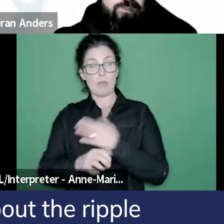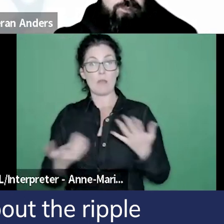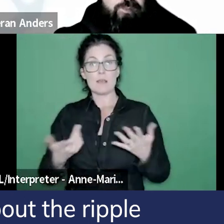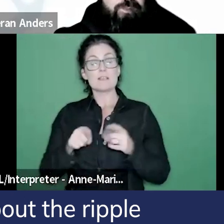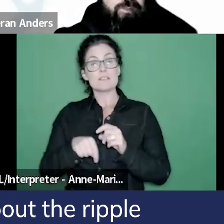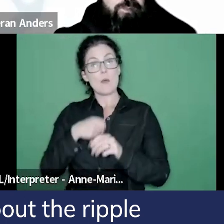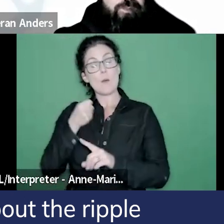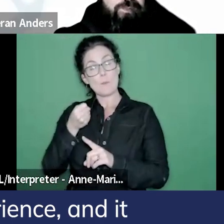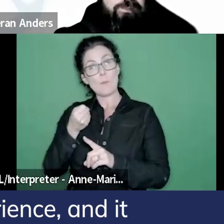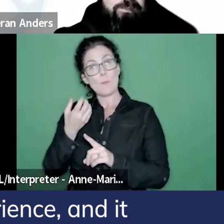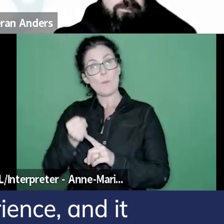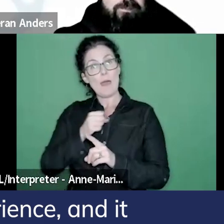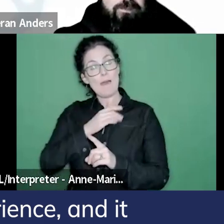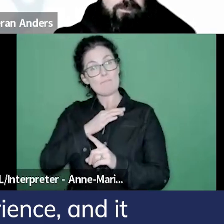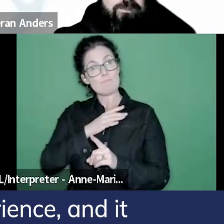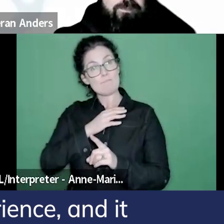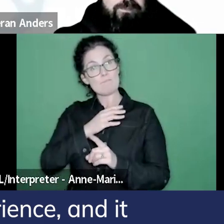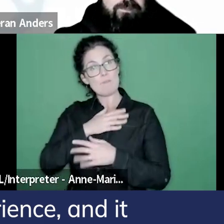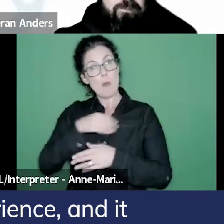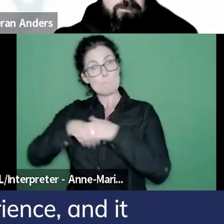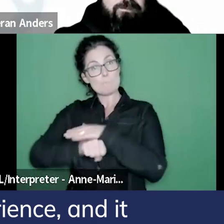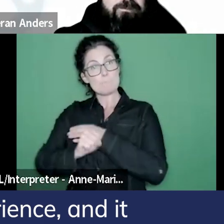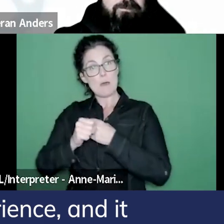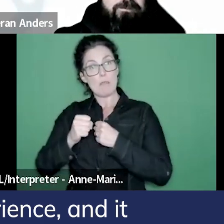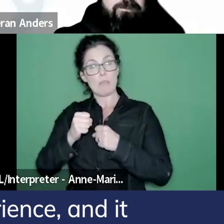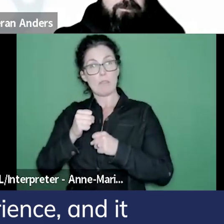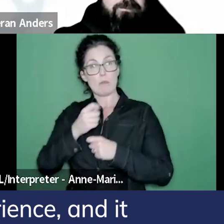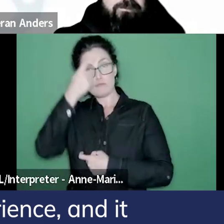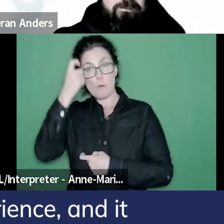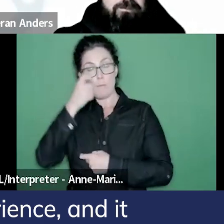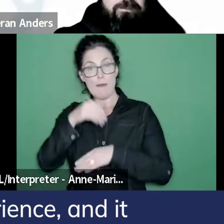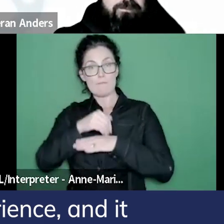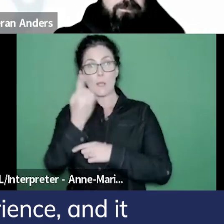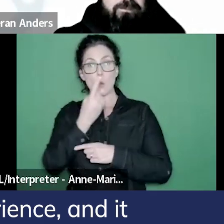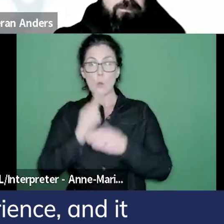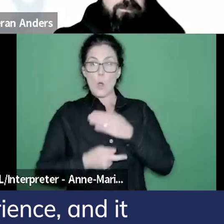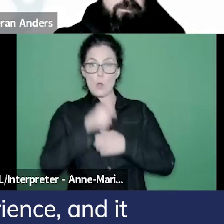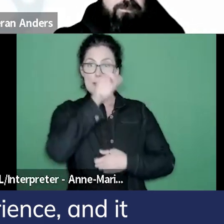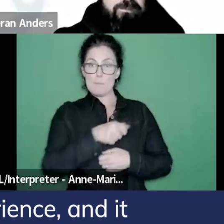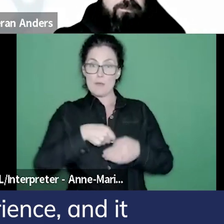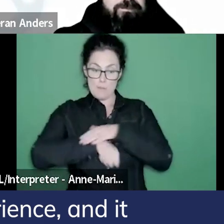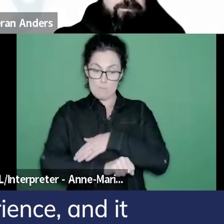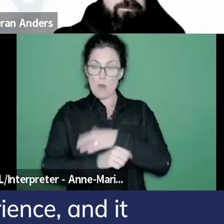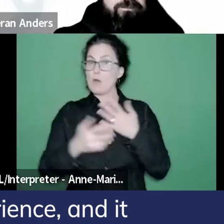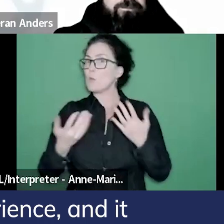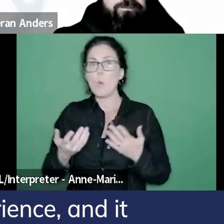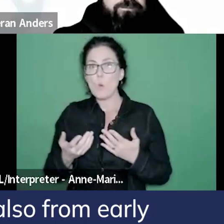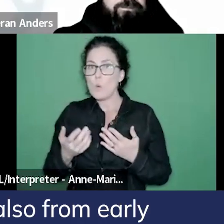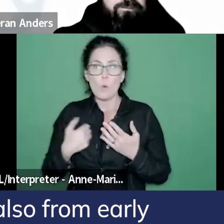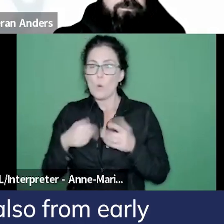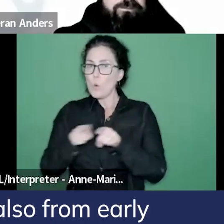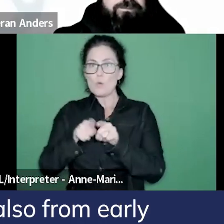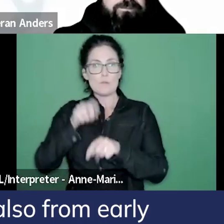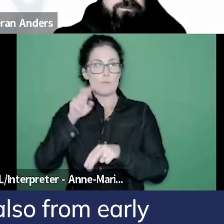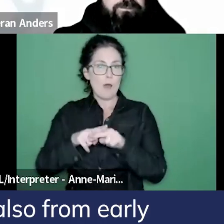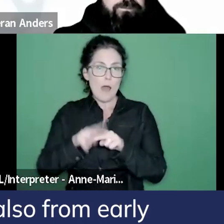on the father, and birth trauma is a whole family experience, and it needs a whole family response from providers, not just